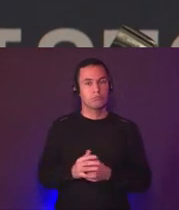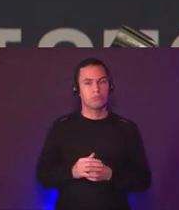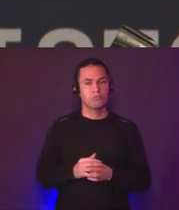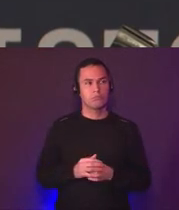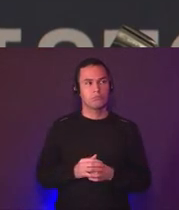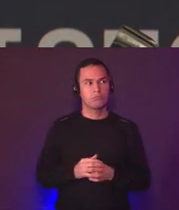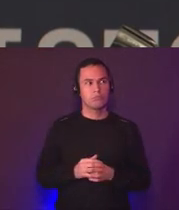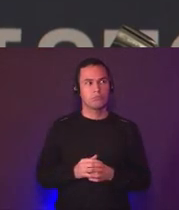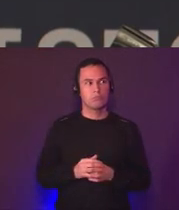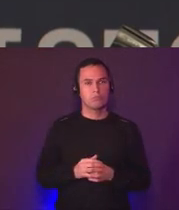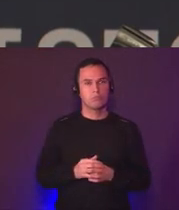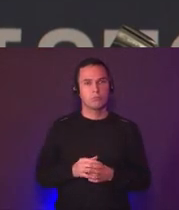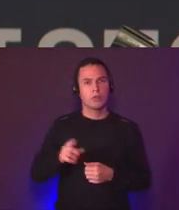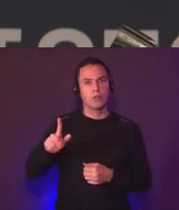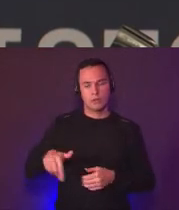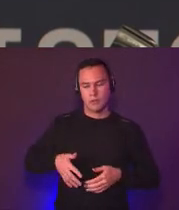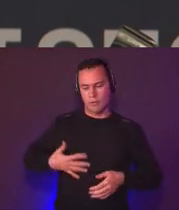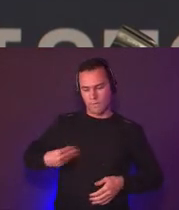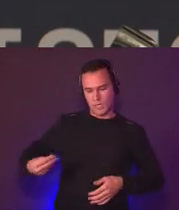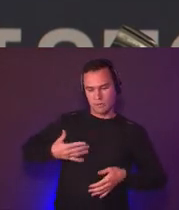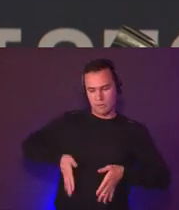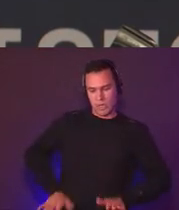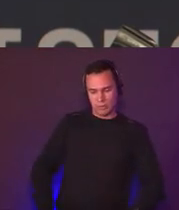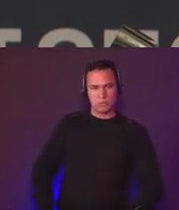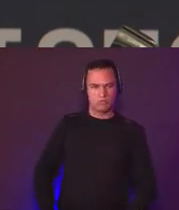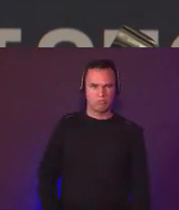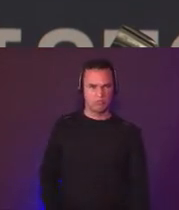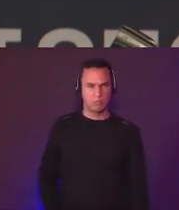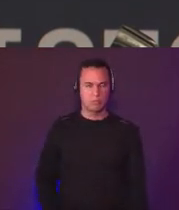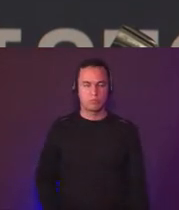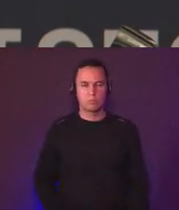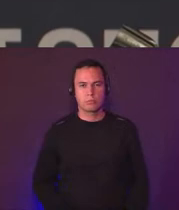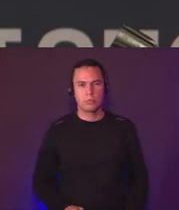when my son was born in Raleigh, North Carolina,